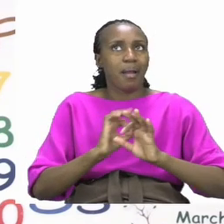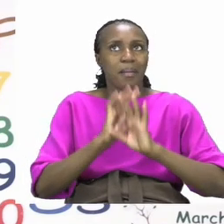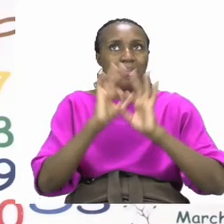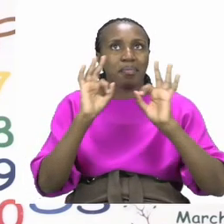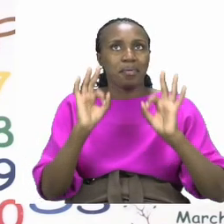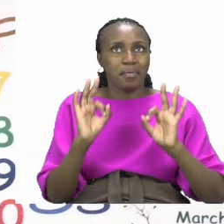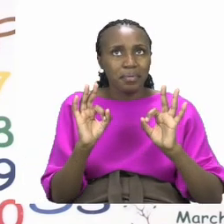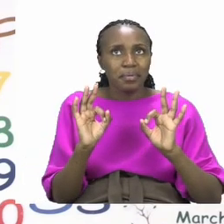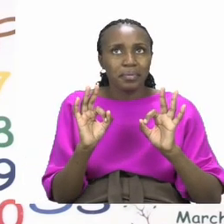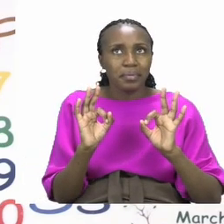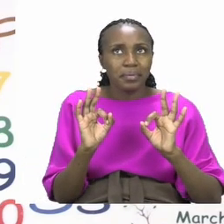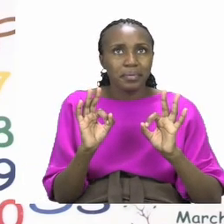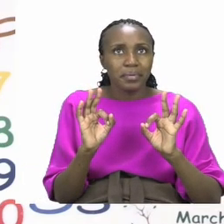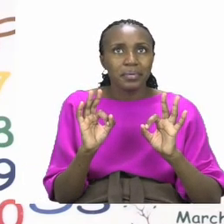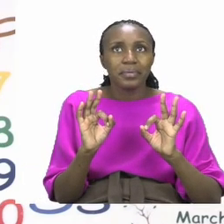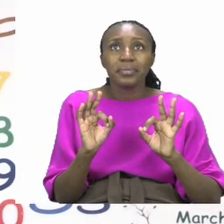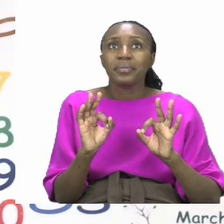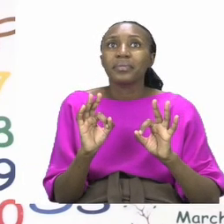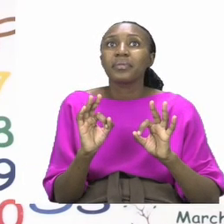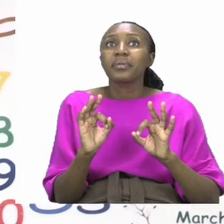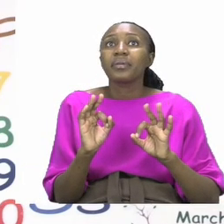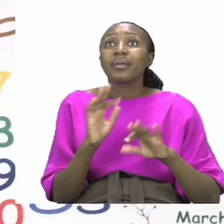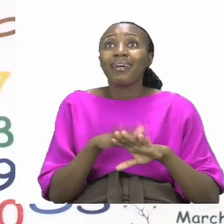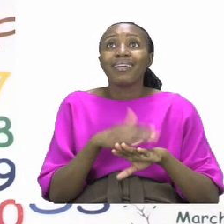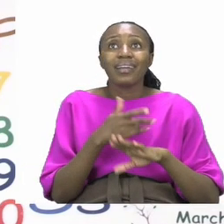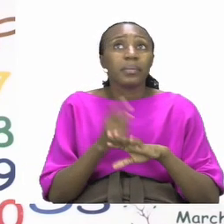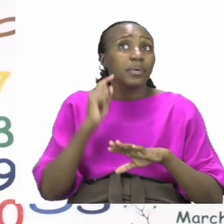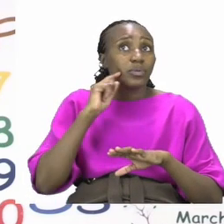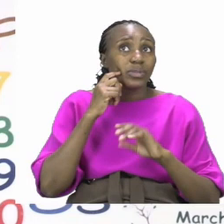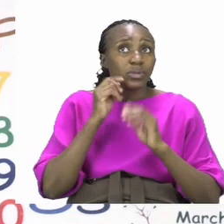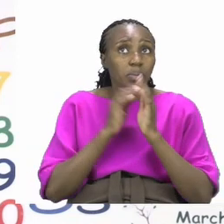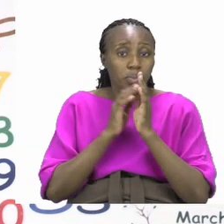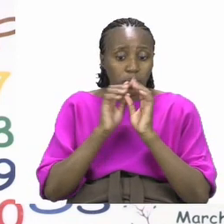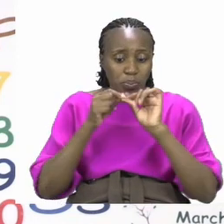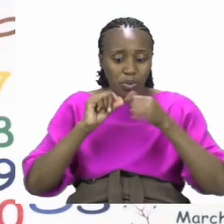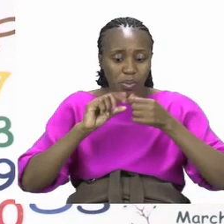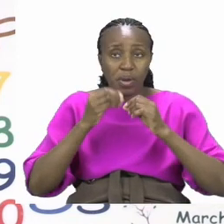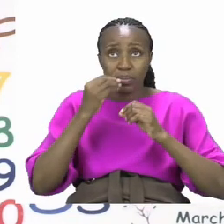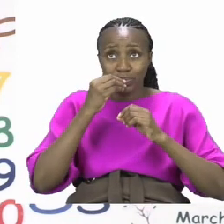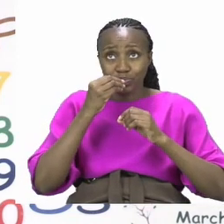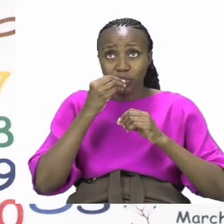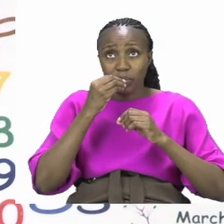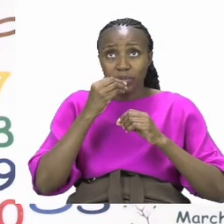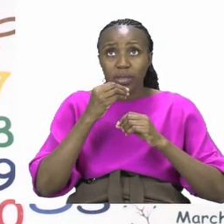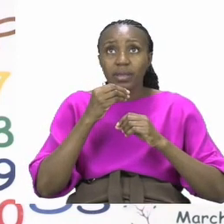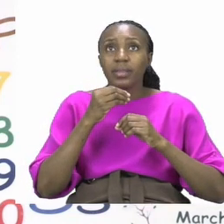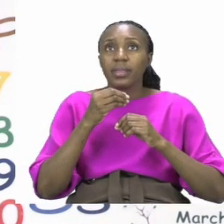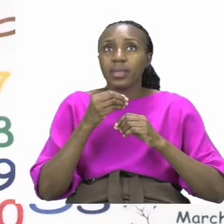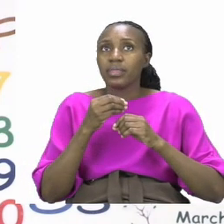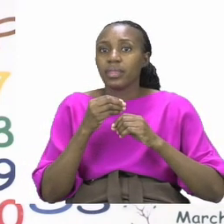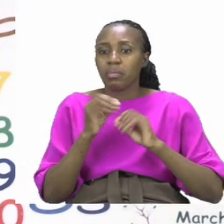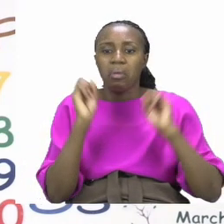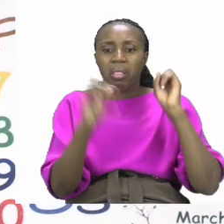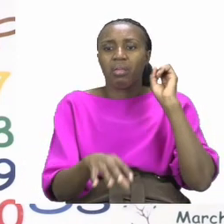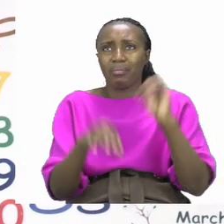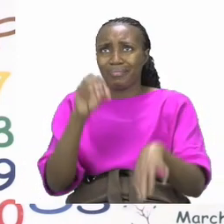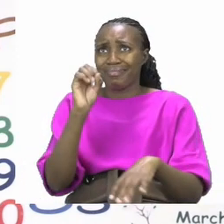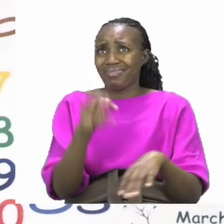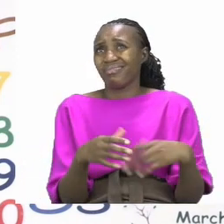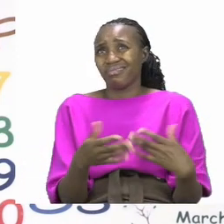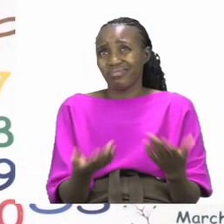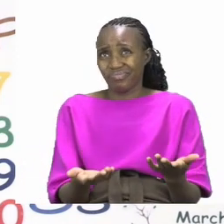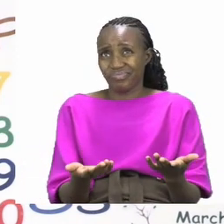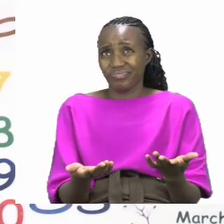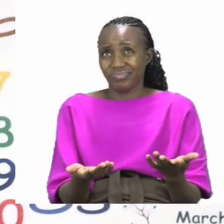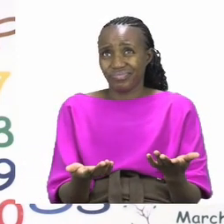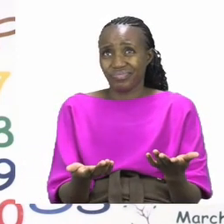kept all our sweet wrappers and anything that was not meant to be on the floor just there. We would be